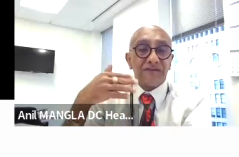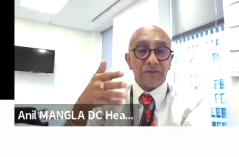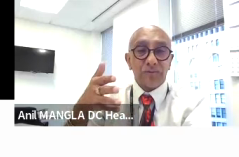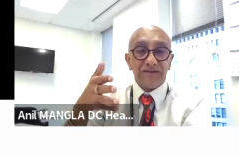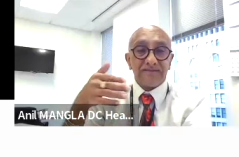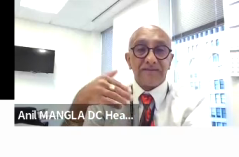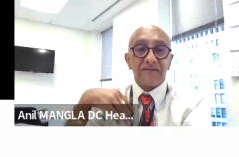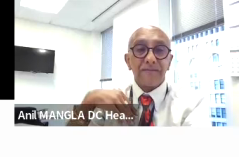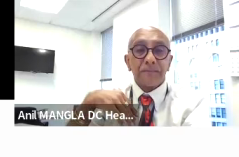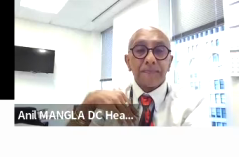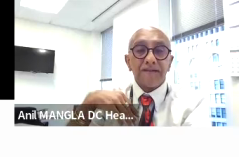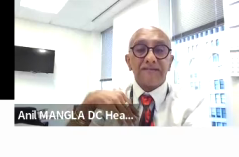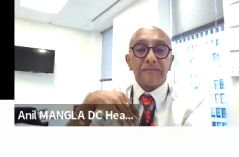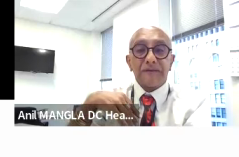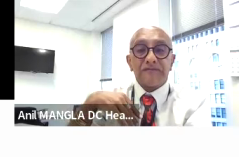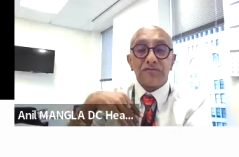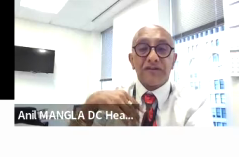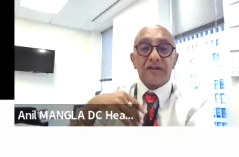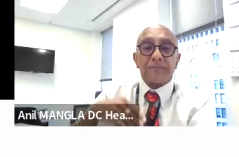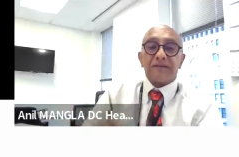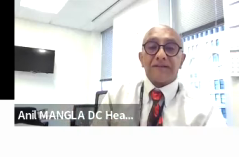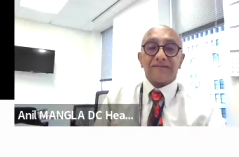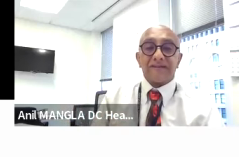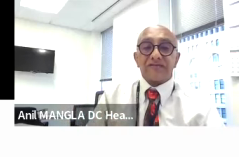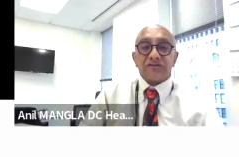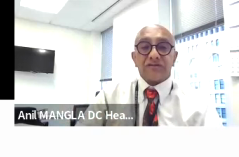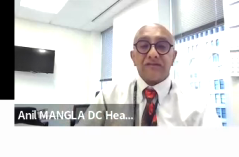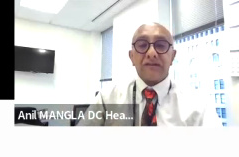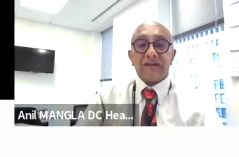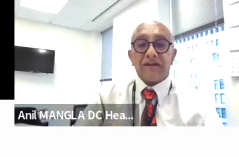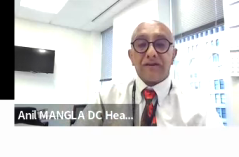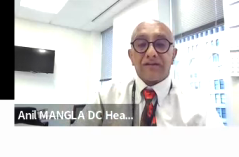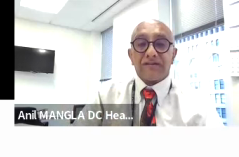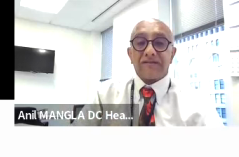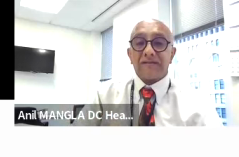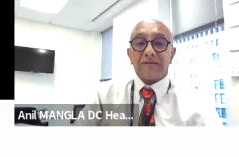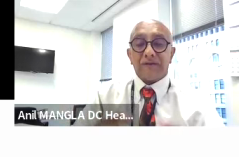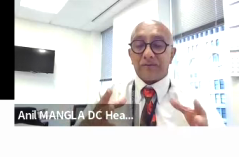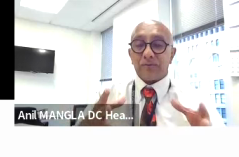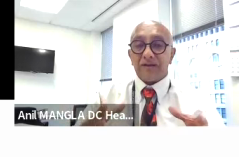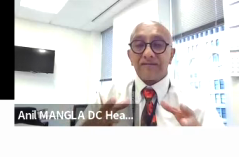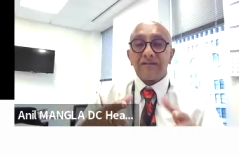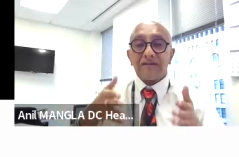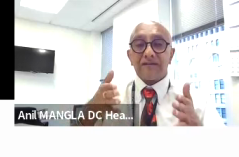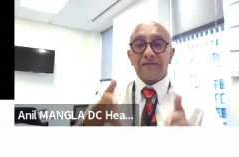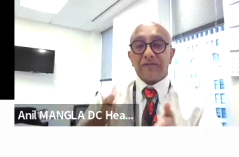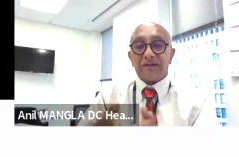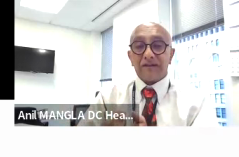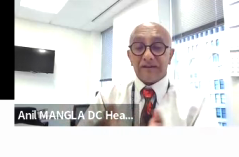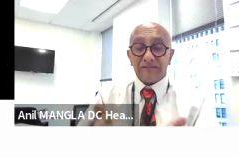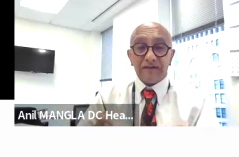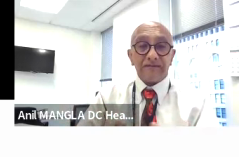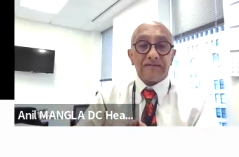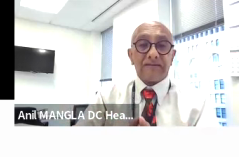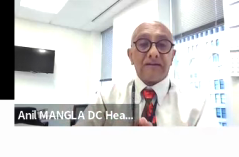fever, wheezing. These symptoms usually appear in stages and not all at once. Very